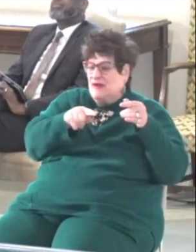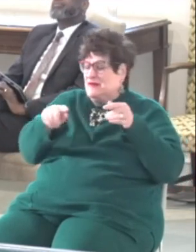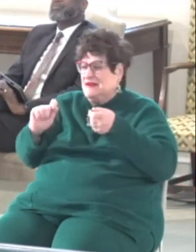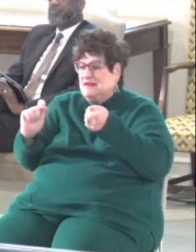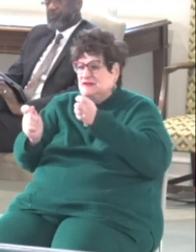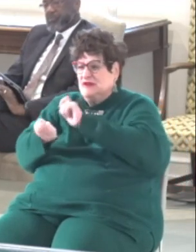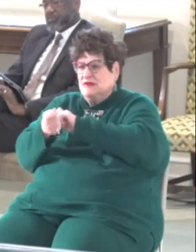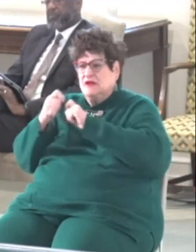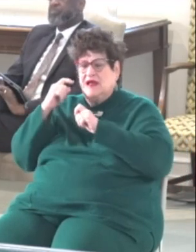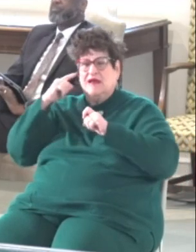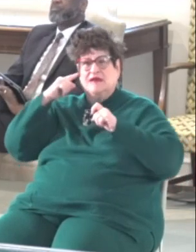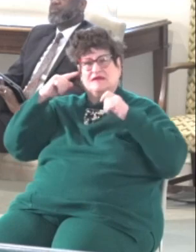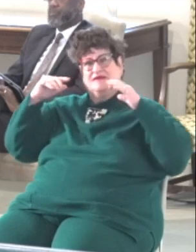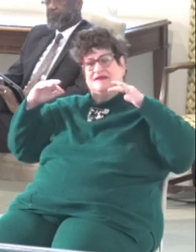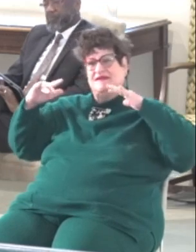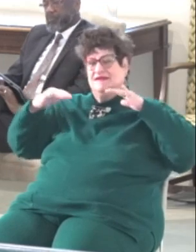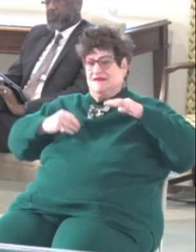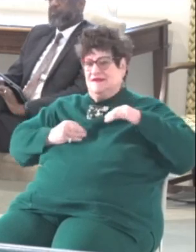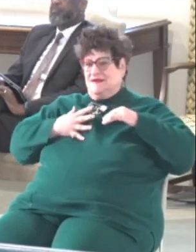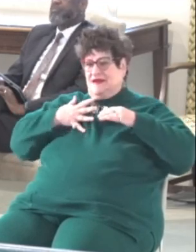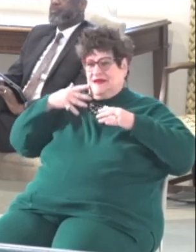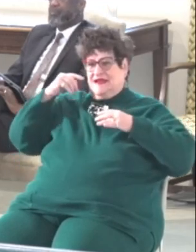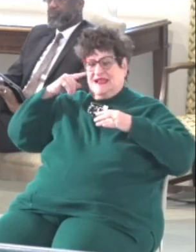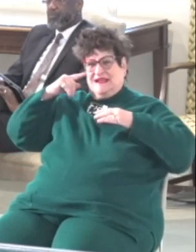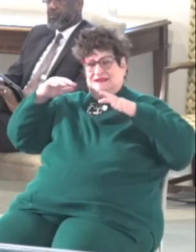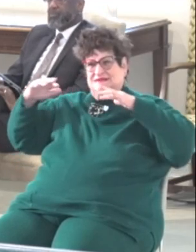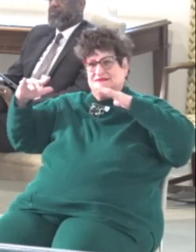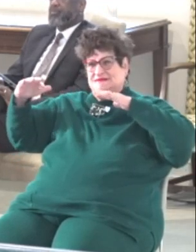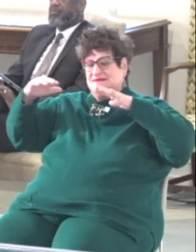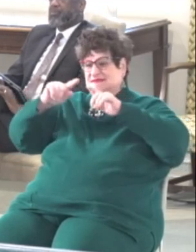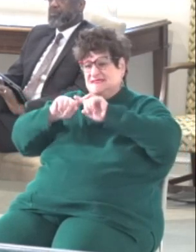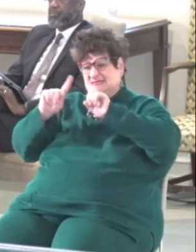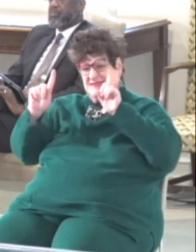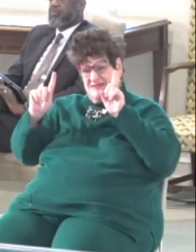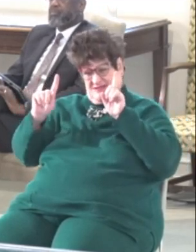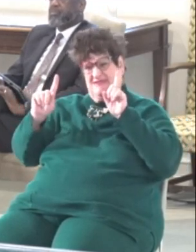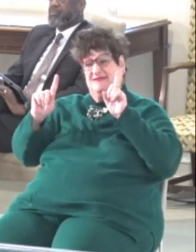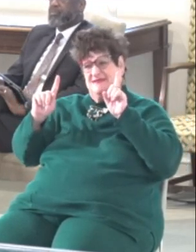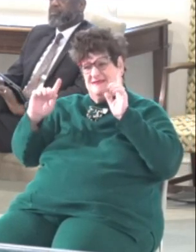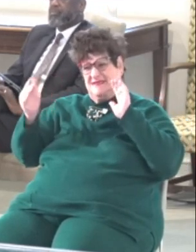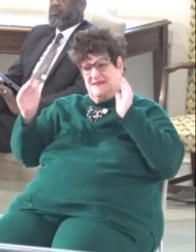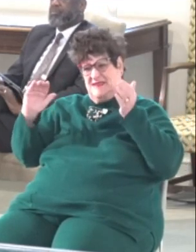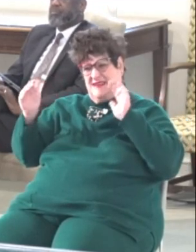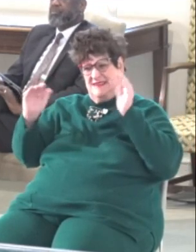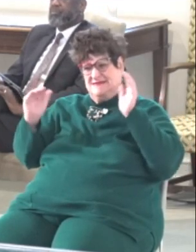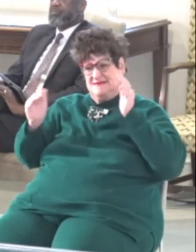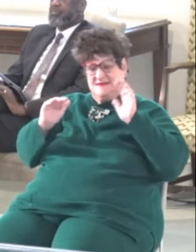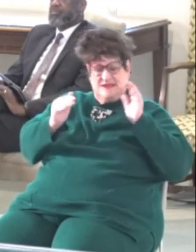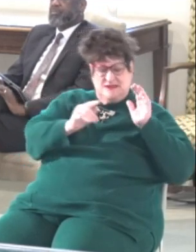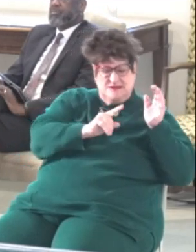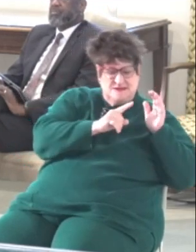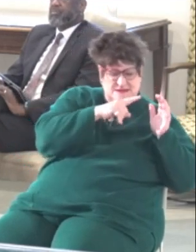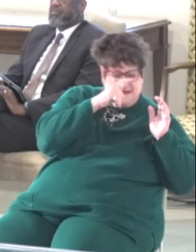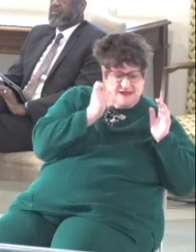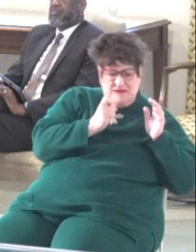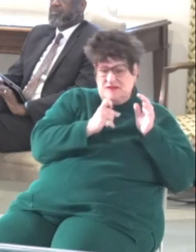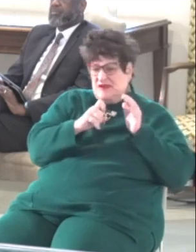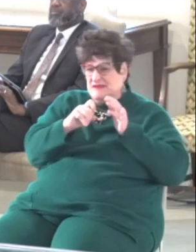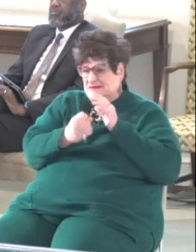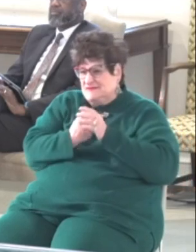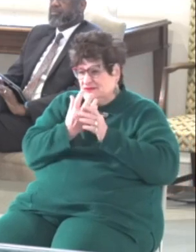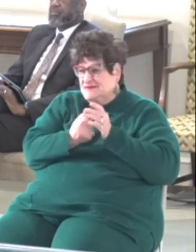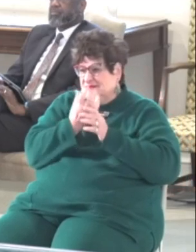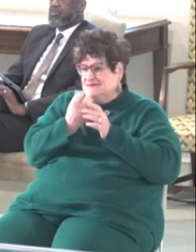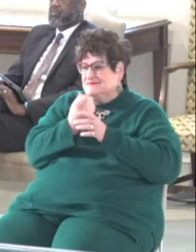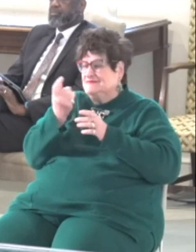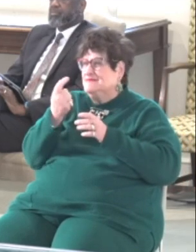in the winter. You notice how sound travels differently. The smells changed, the taste of the air, the